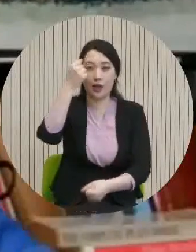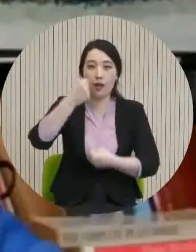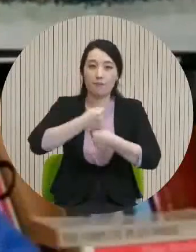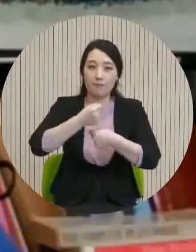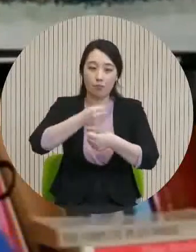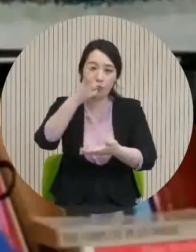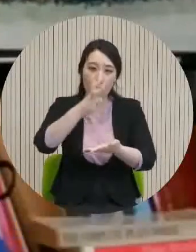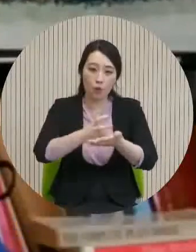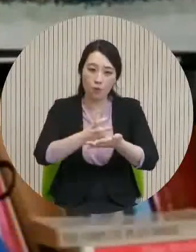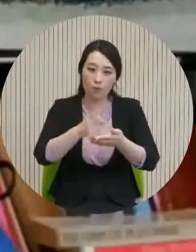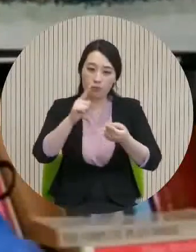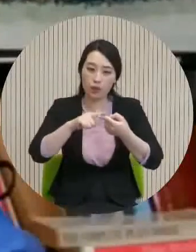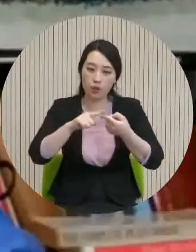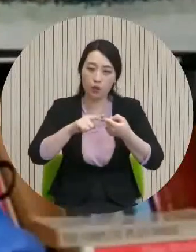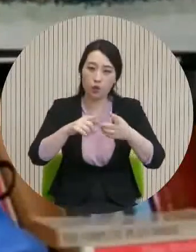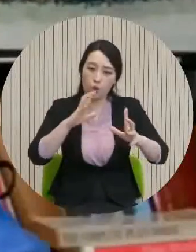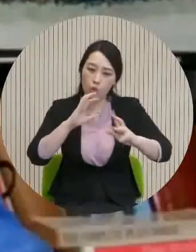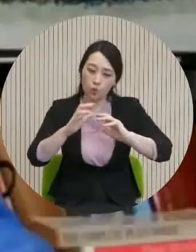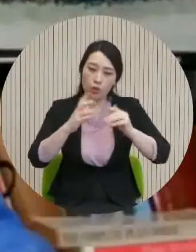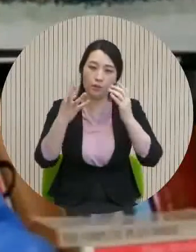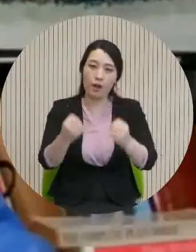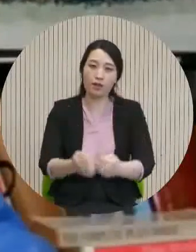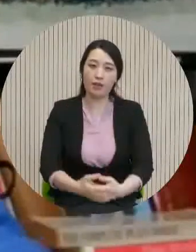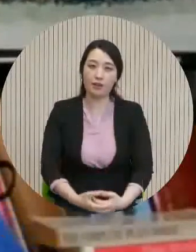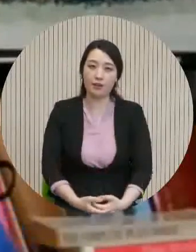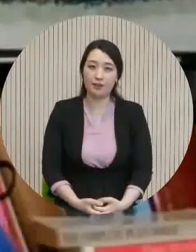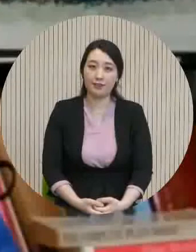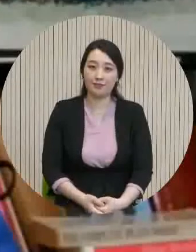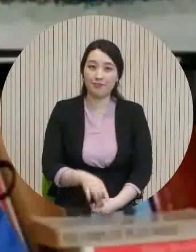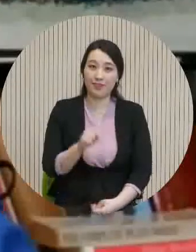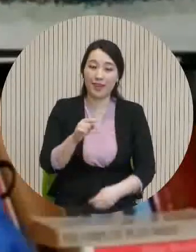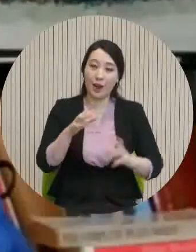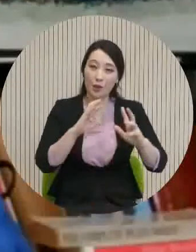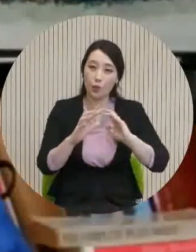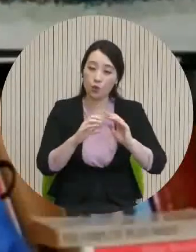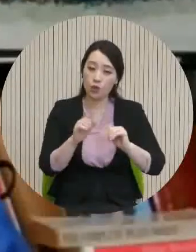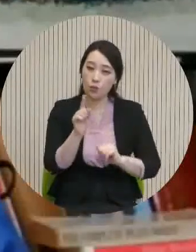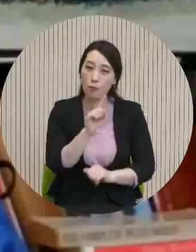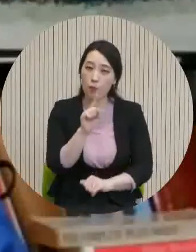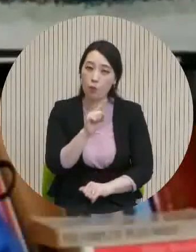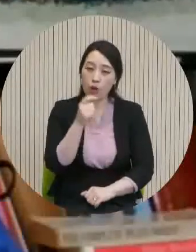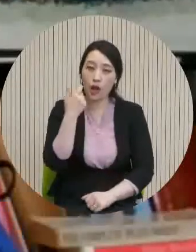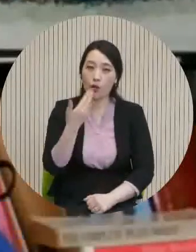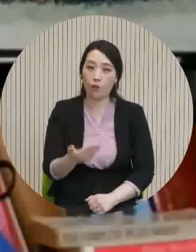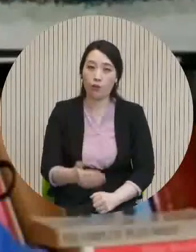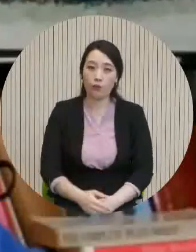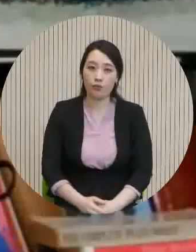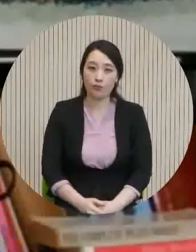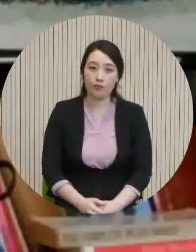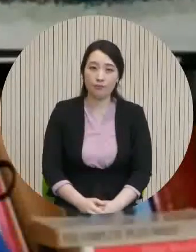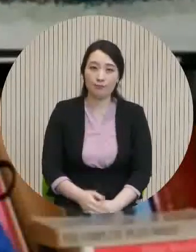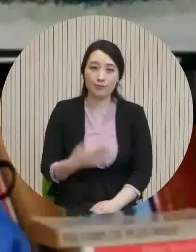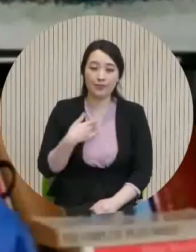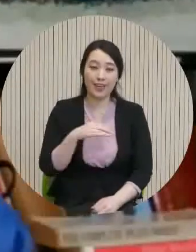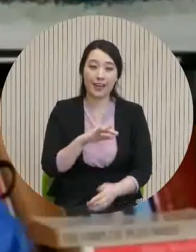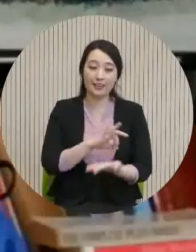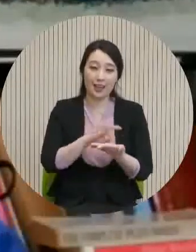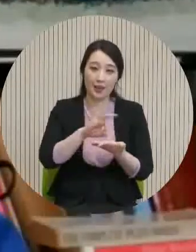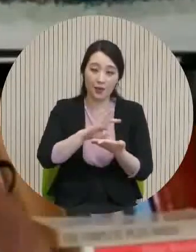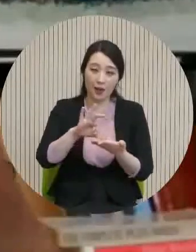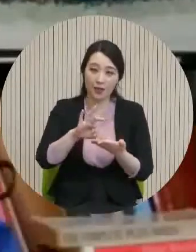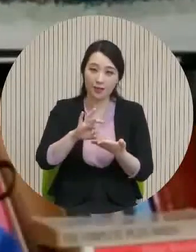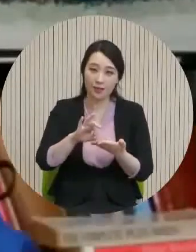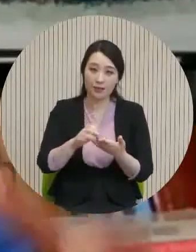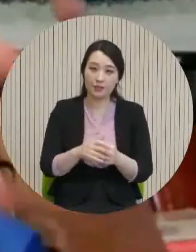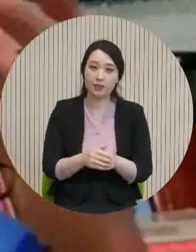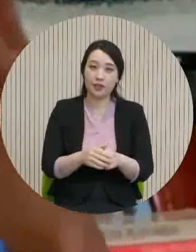Where I'm coming from is this. The devices and the machines that we use in order to